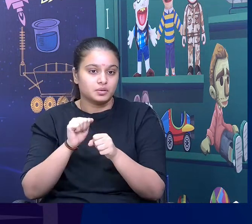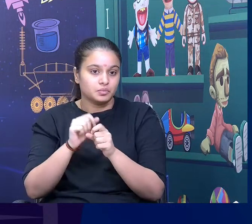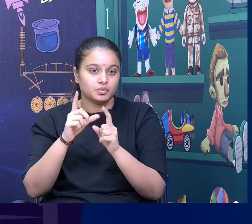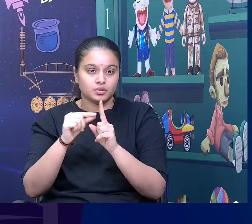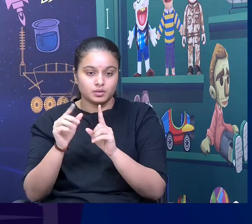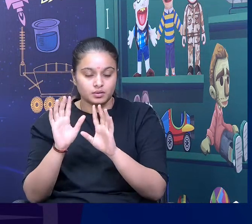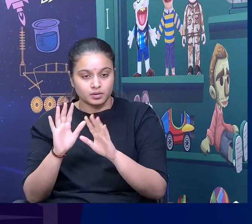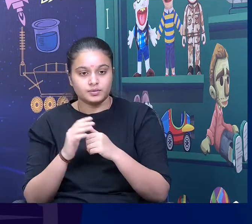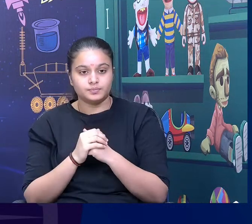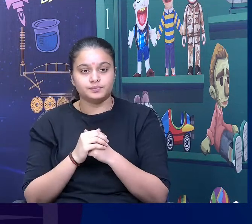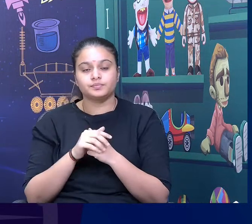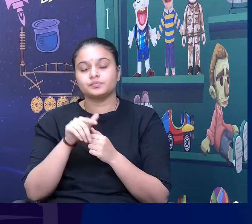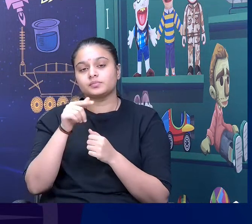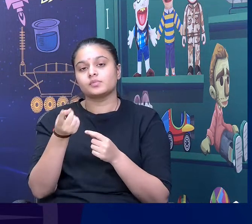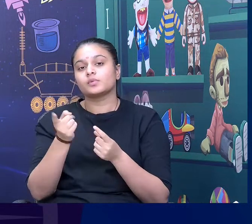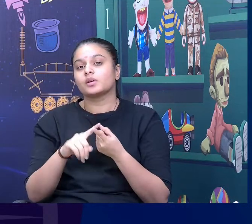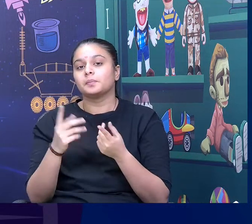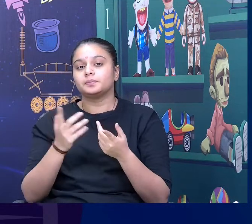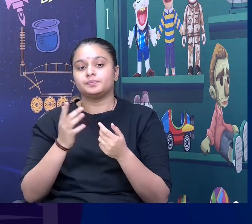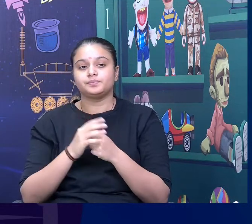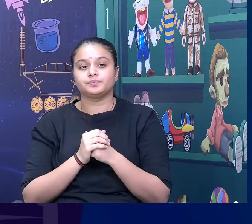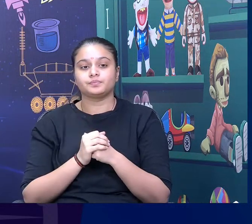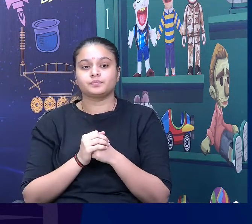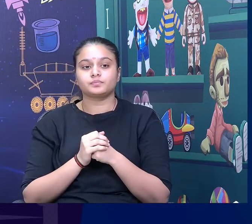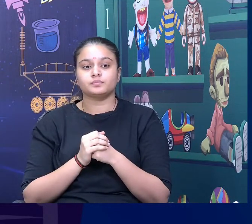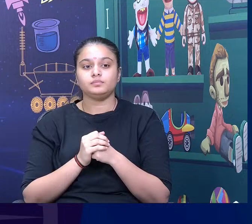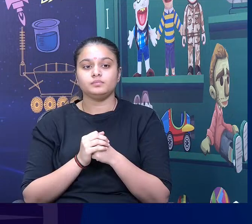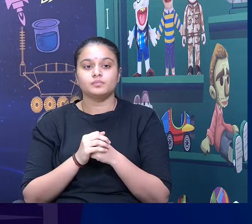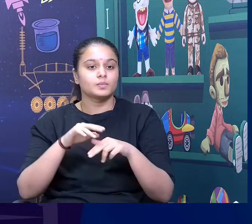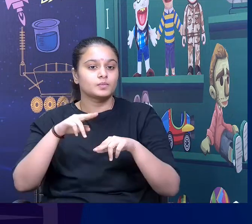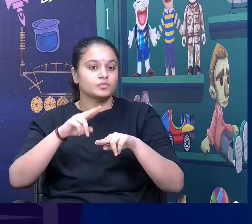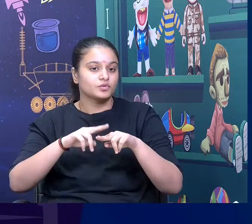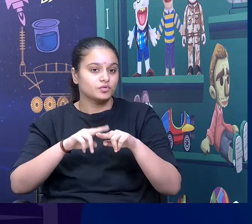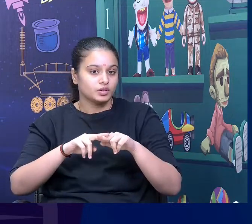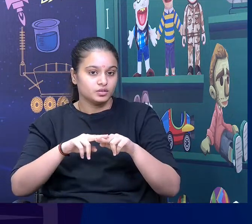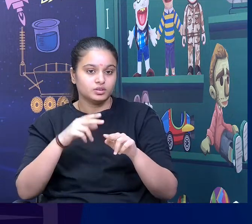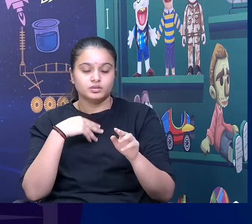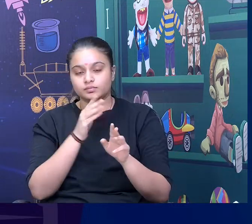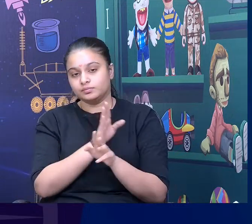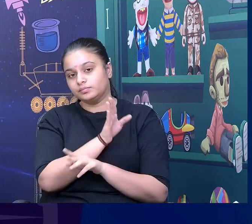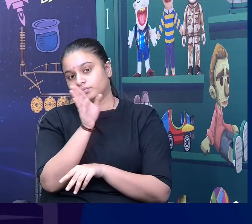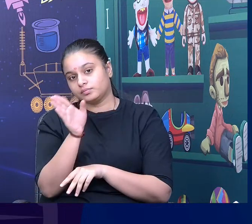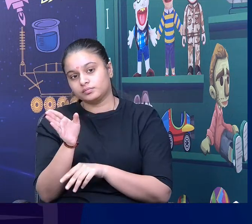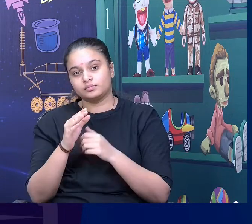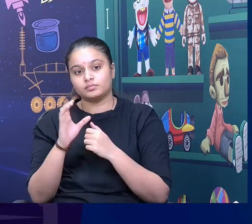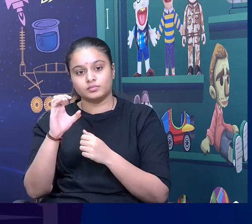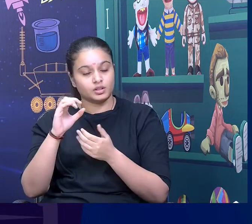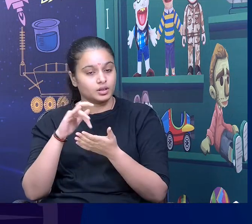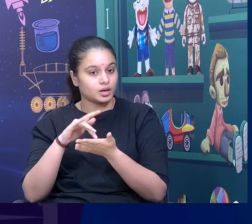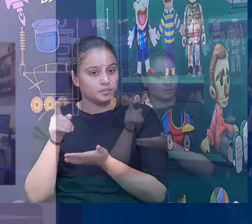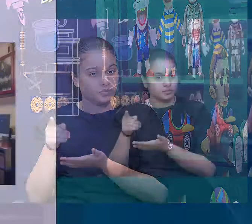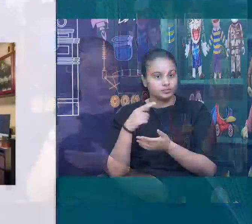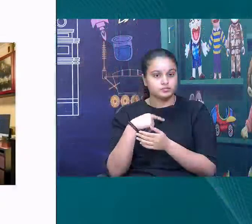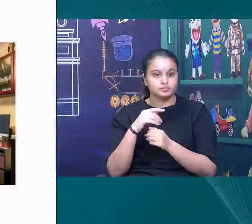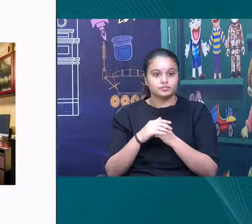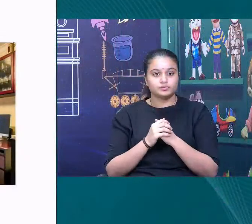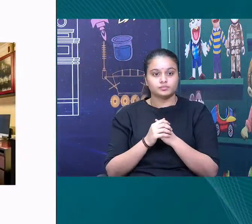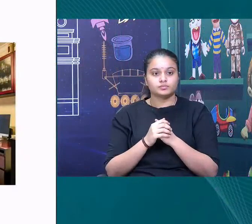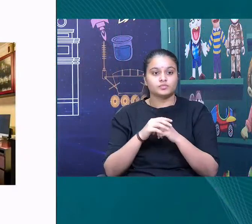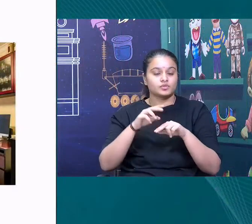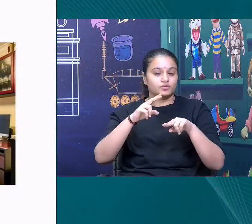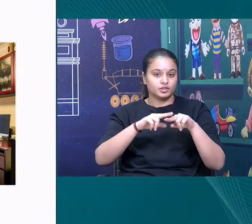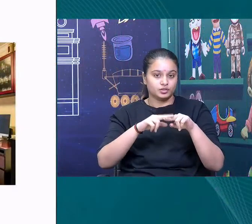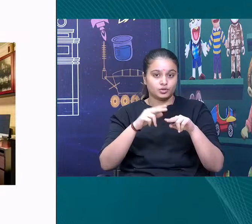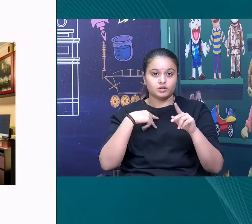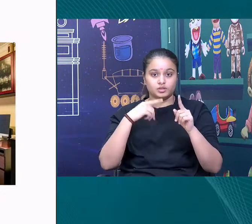Now let's actually look at what happens in Firdaus Kanga's visit to Cambridge. So Firdaus Kanga travels to Cambridge to